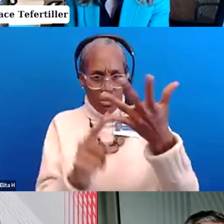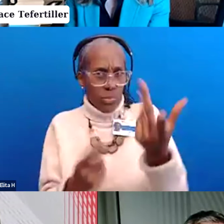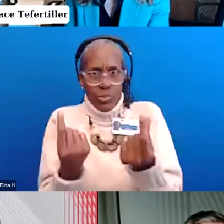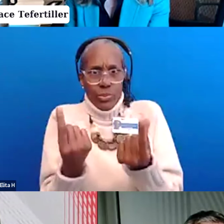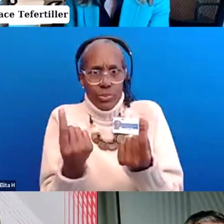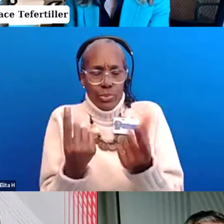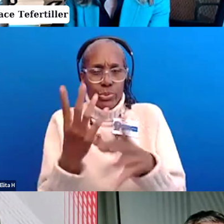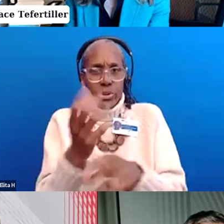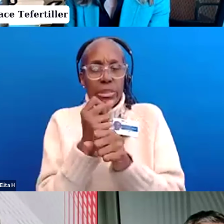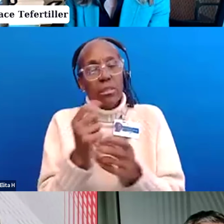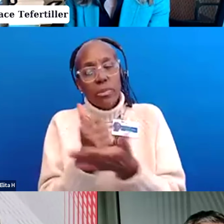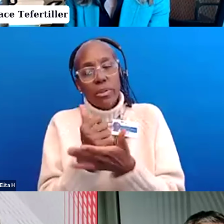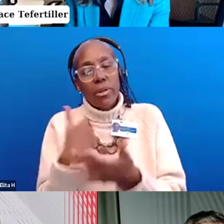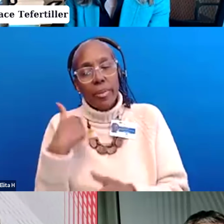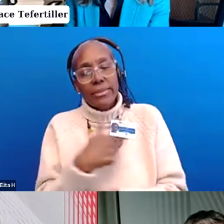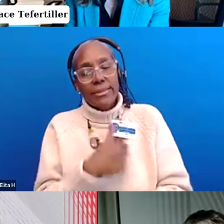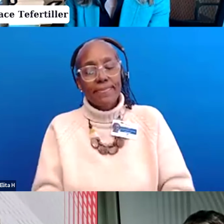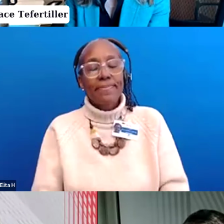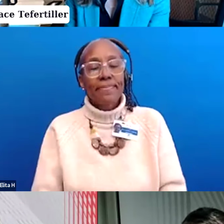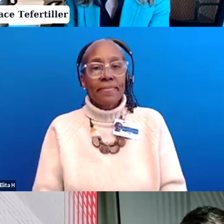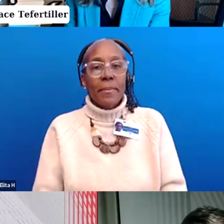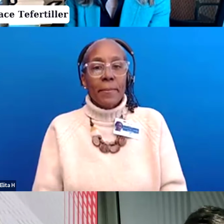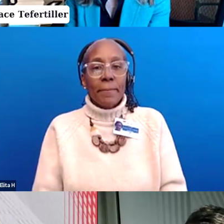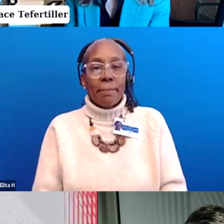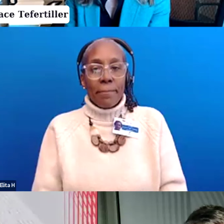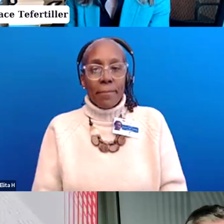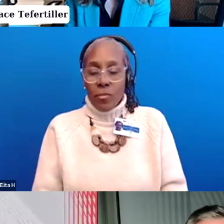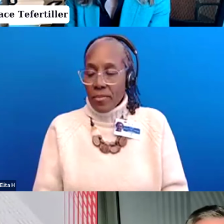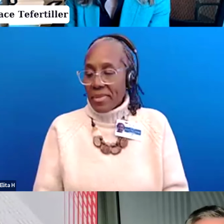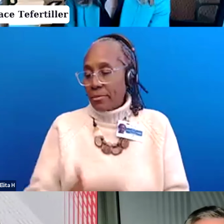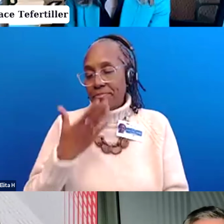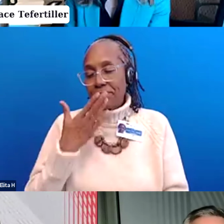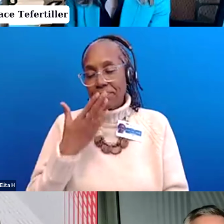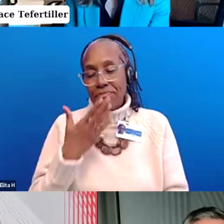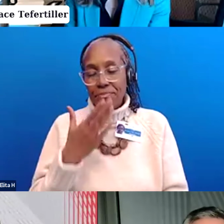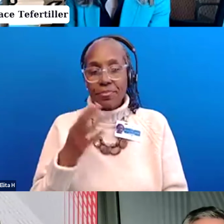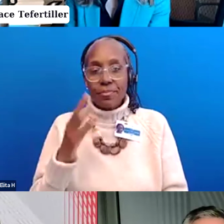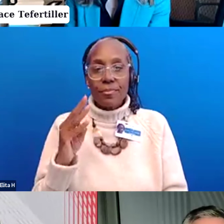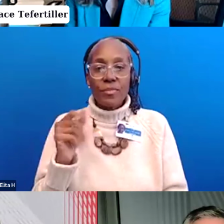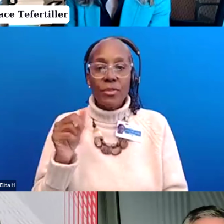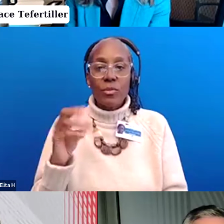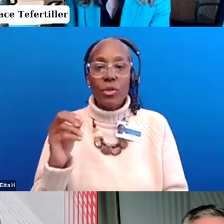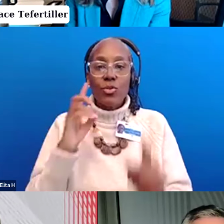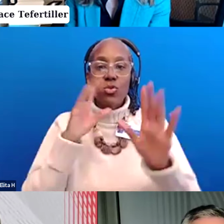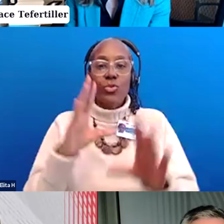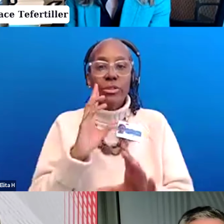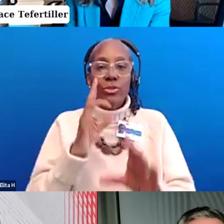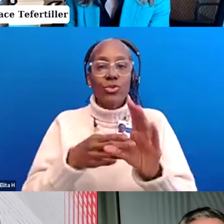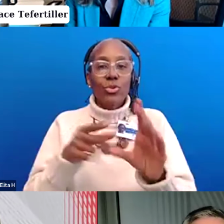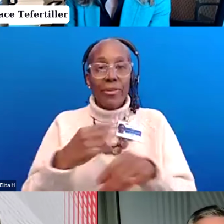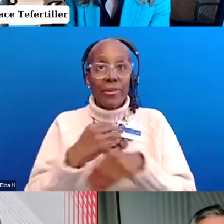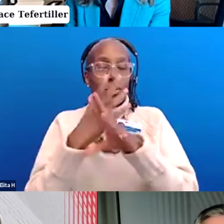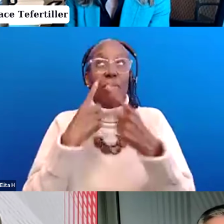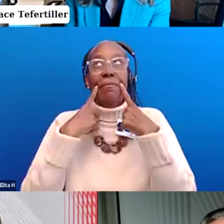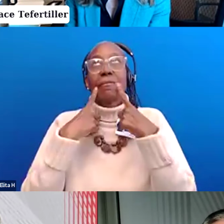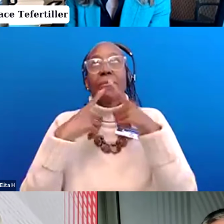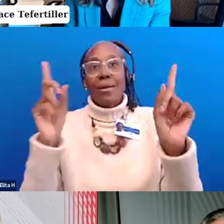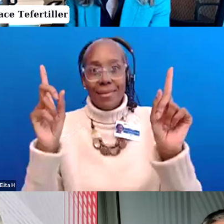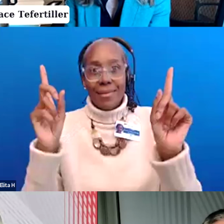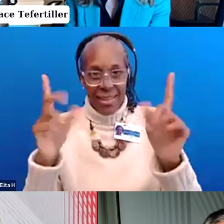be very helpful for the community. With pleasure, Marco, and how great to be on this call, finally.